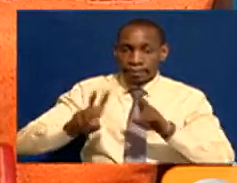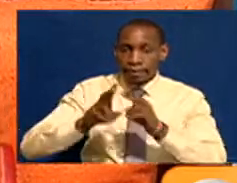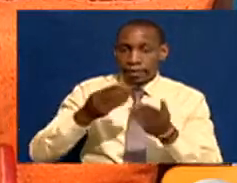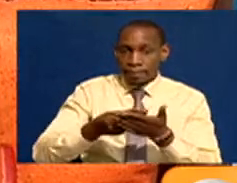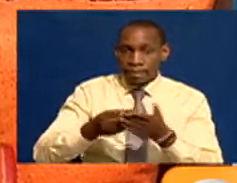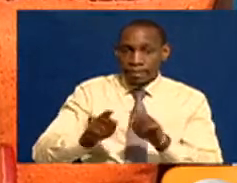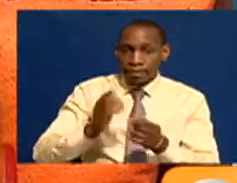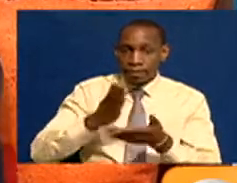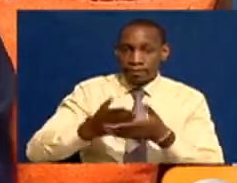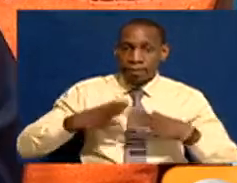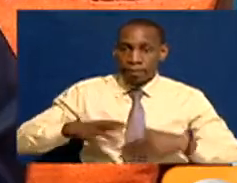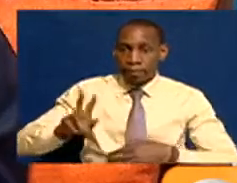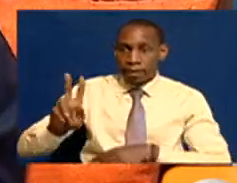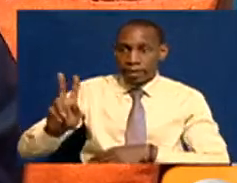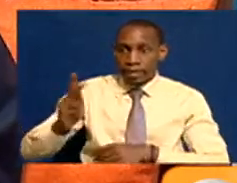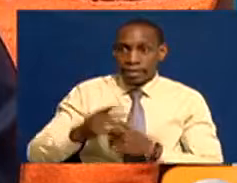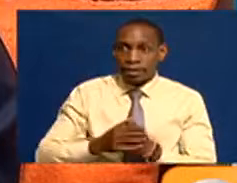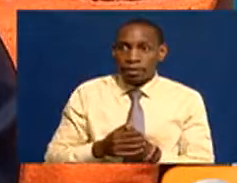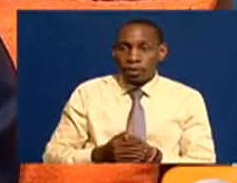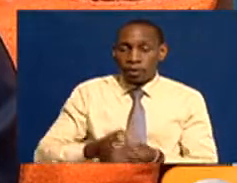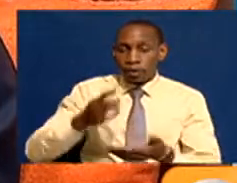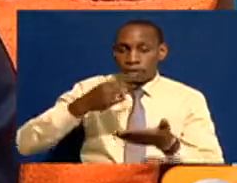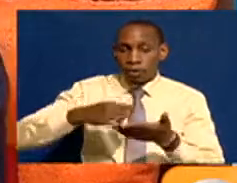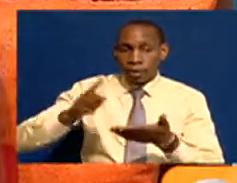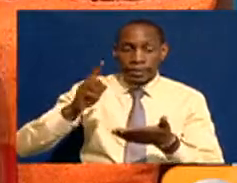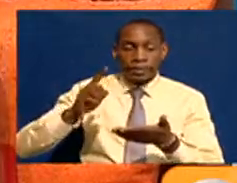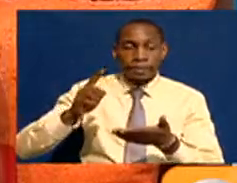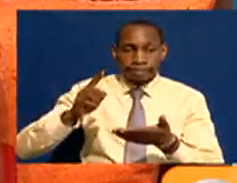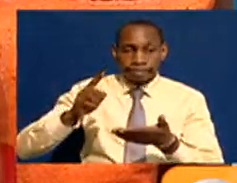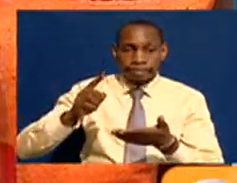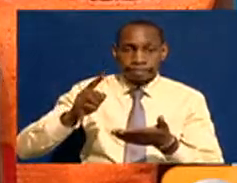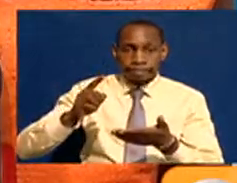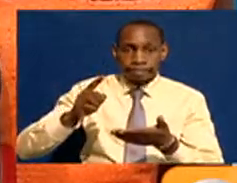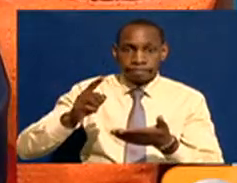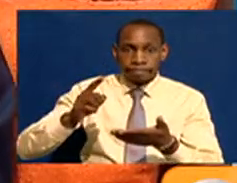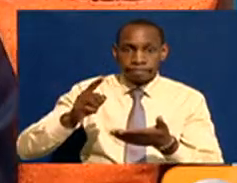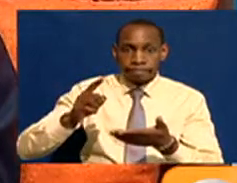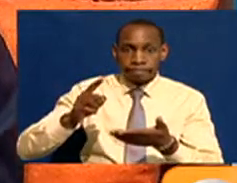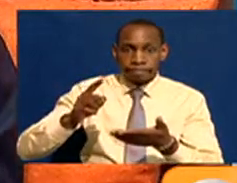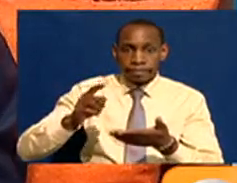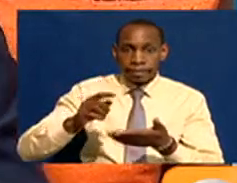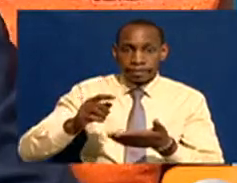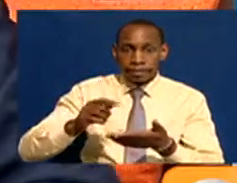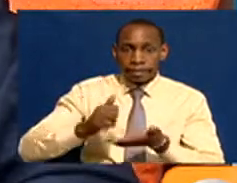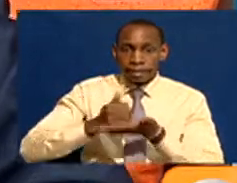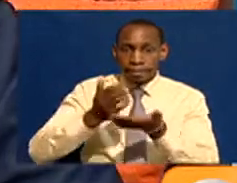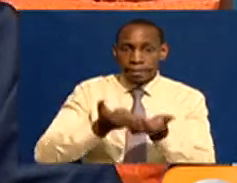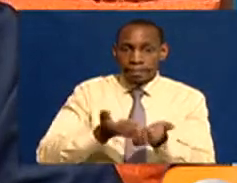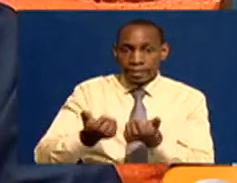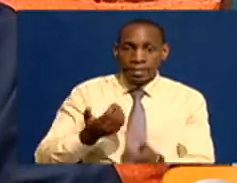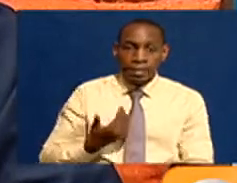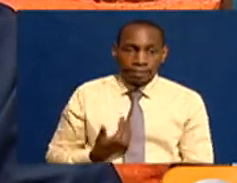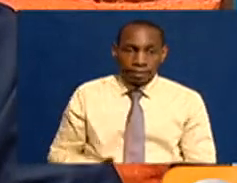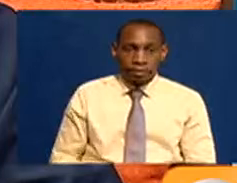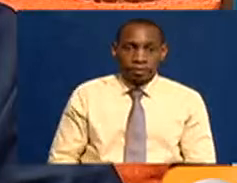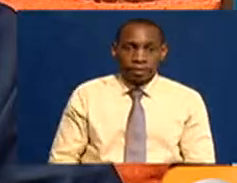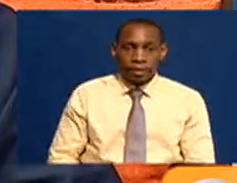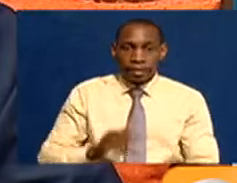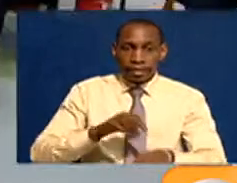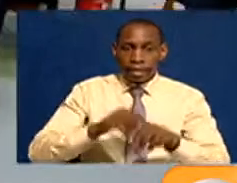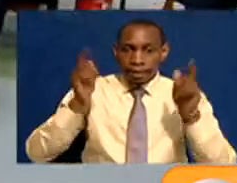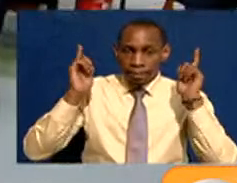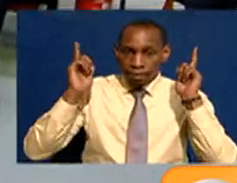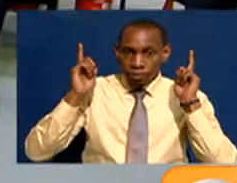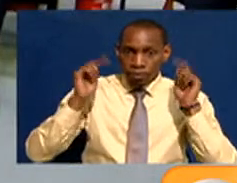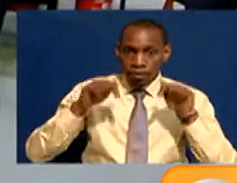that the people of Kenya can have the right, what do you call, facilitation for business. If a lorry is